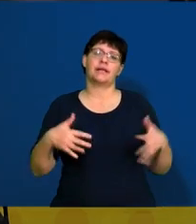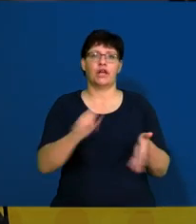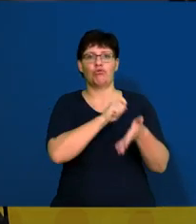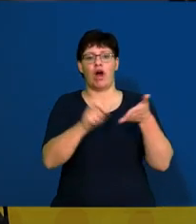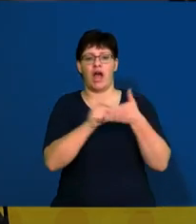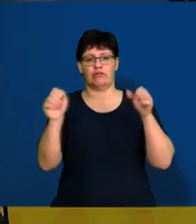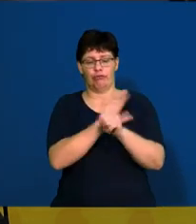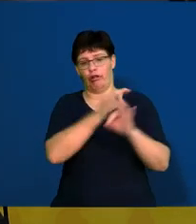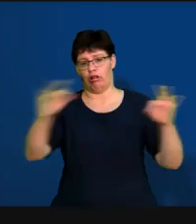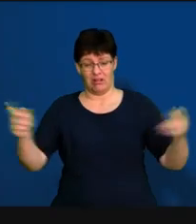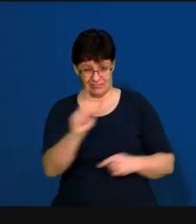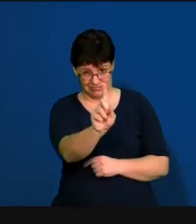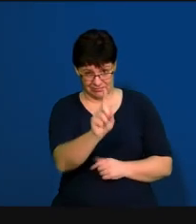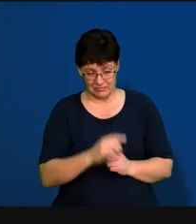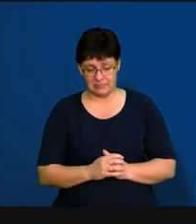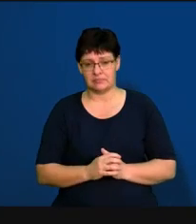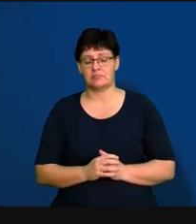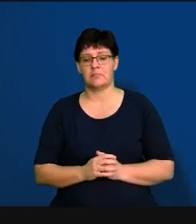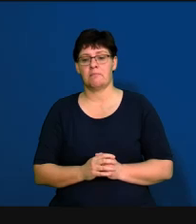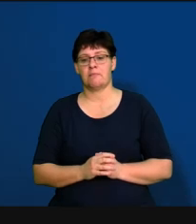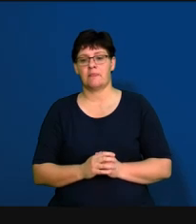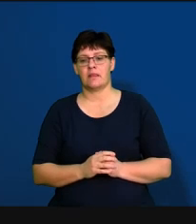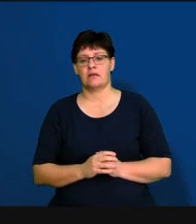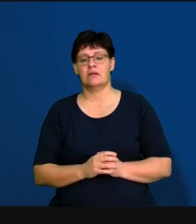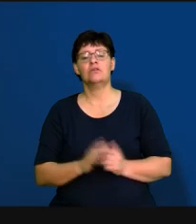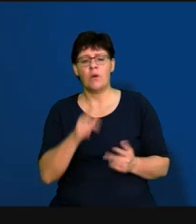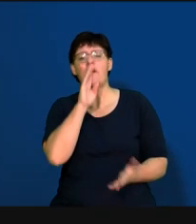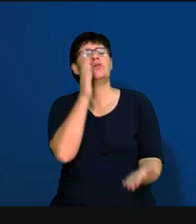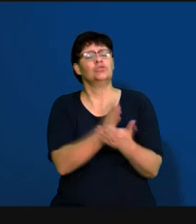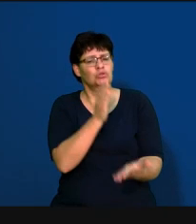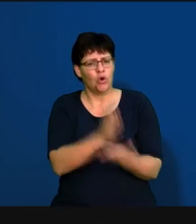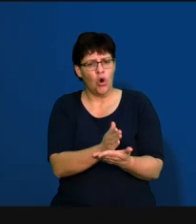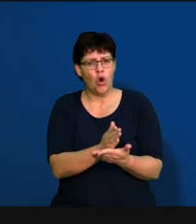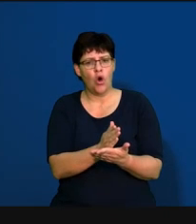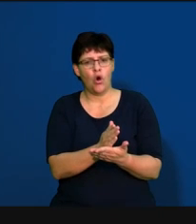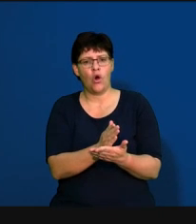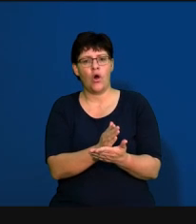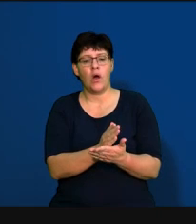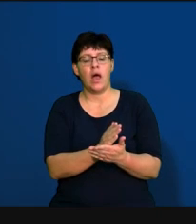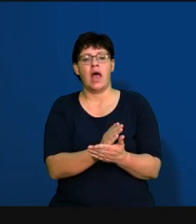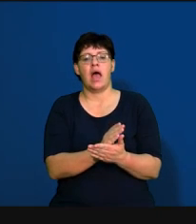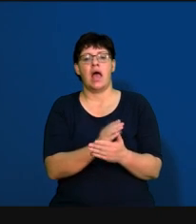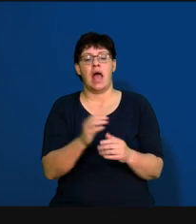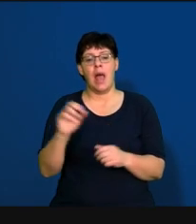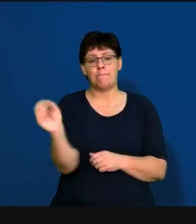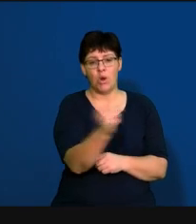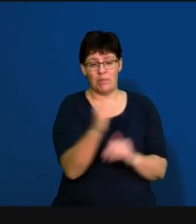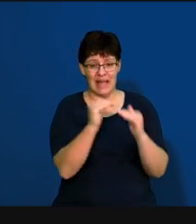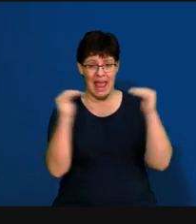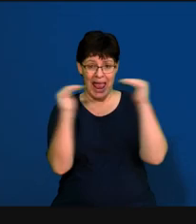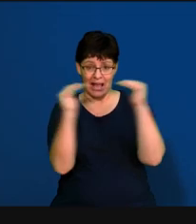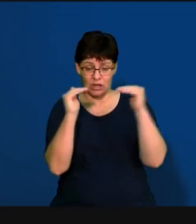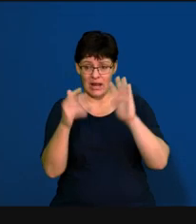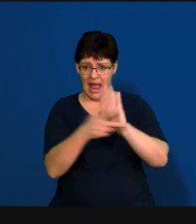properly. All right, and then also make sure that you understand the difference between the Employment Equity Act and Broad-Based